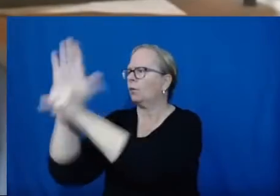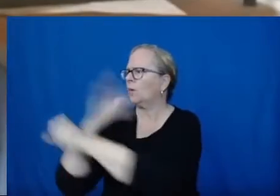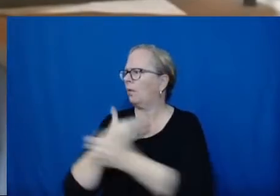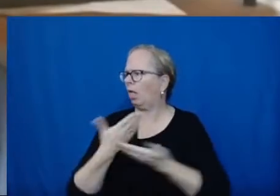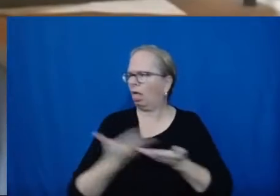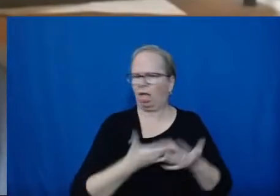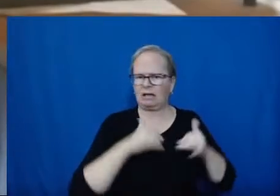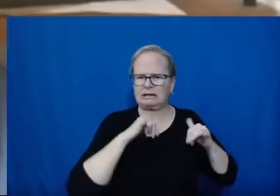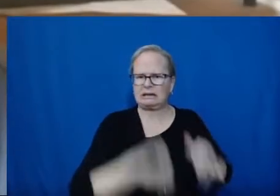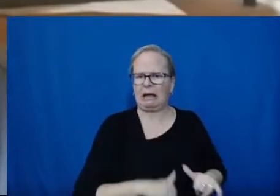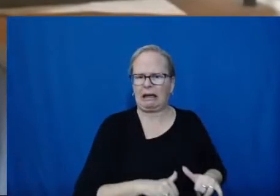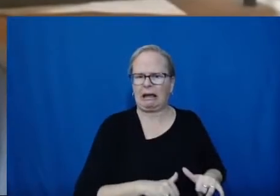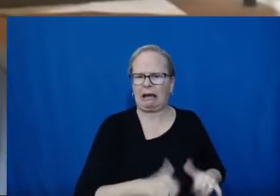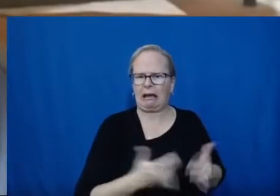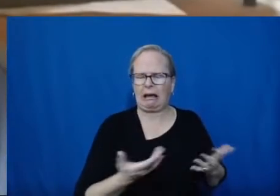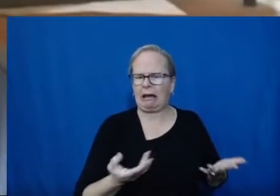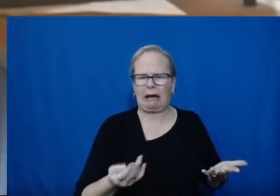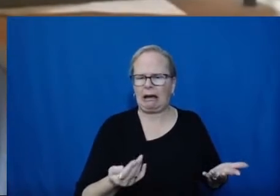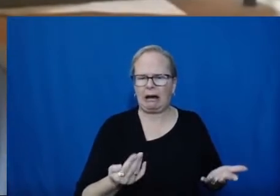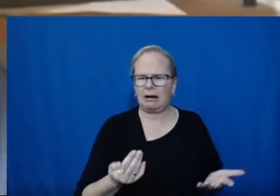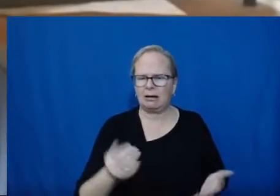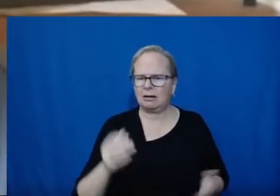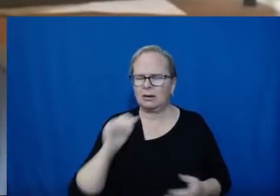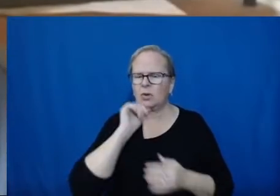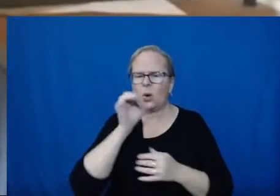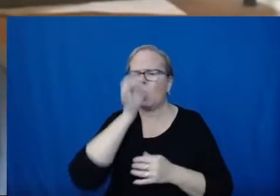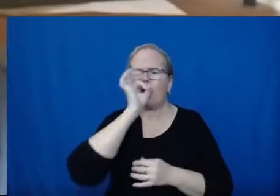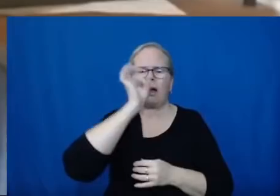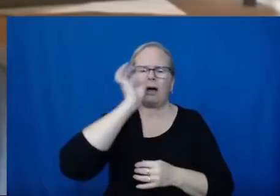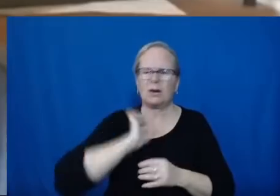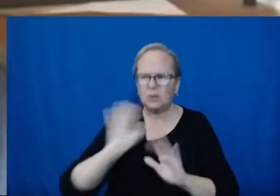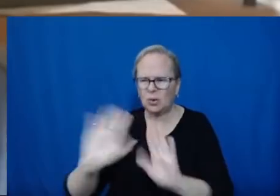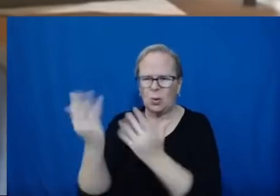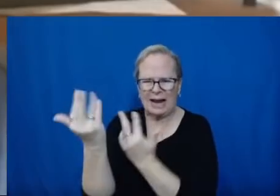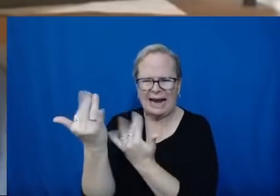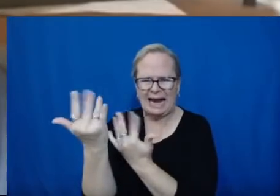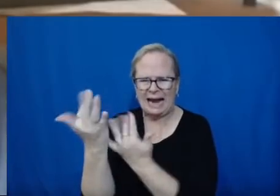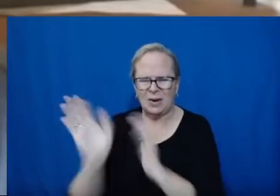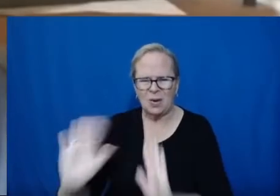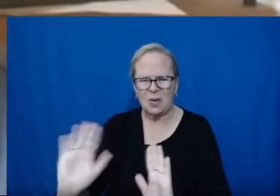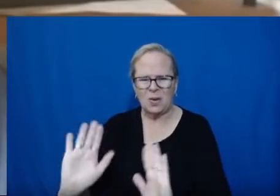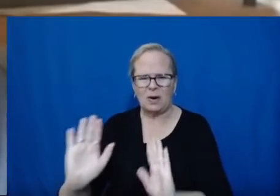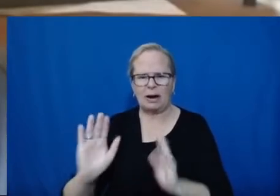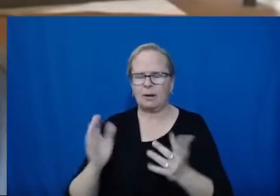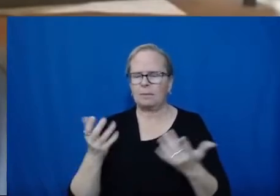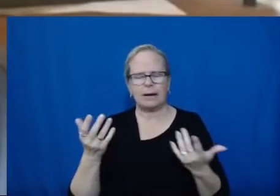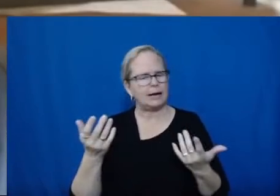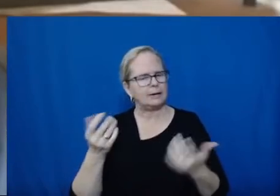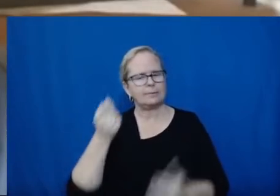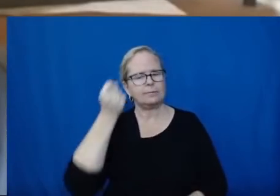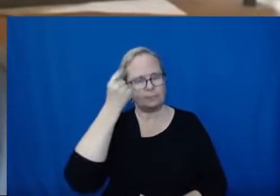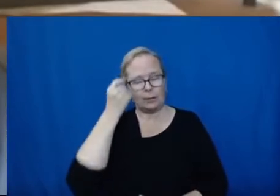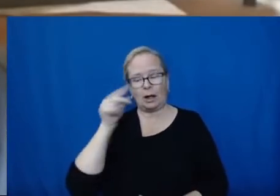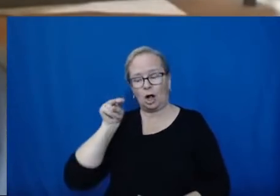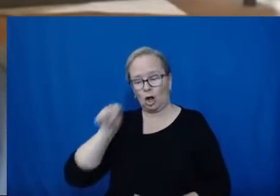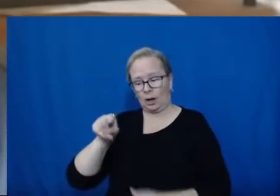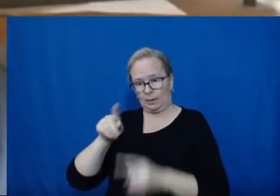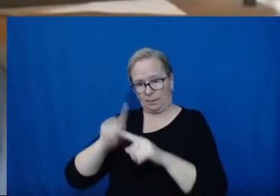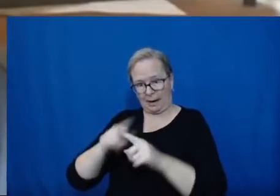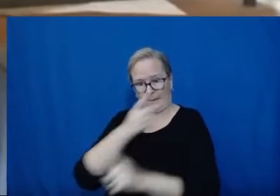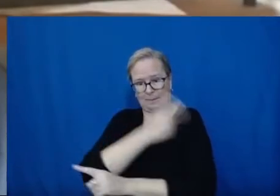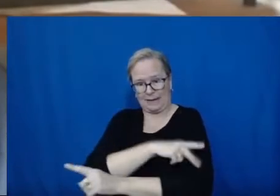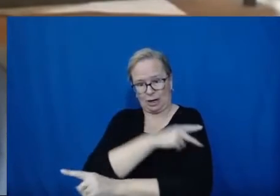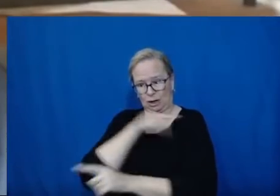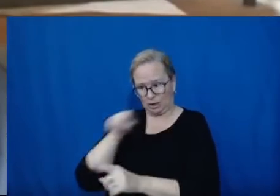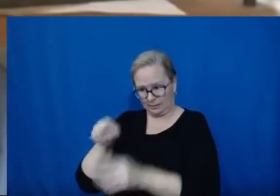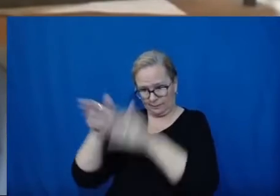intubation, patient depending, of course, and with patient safety at the forefront. We would never withhold life-saving treatment so that they can